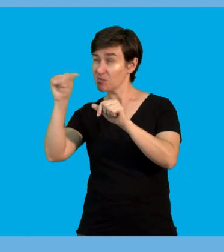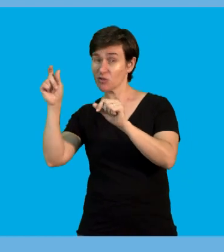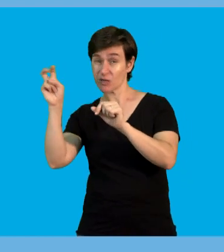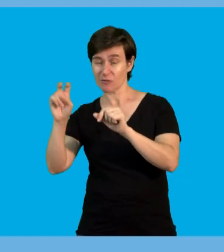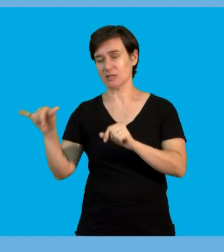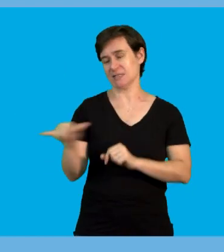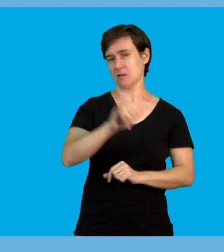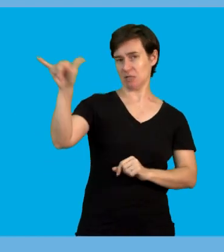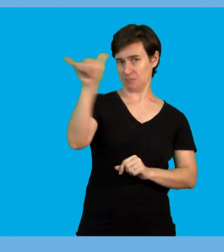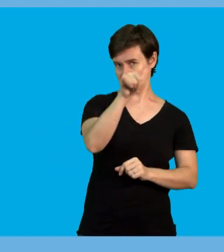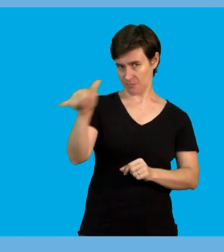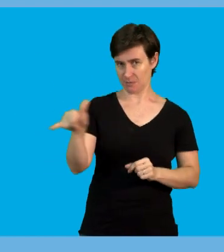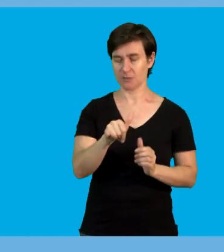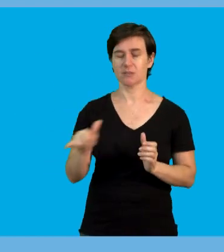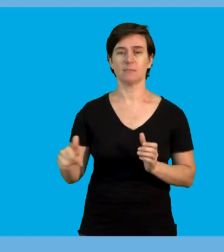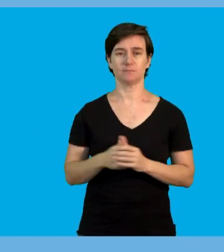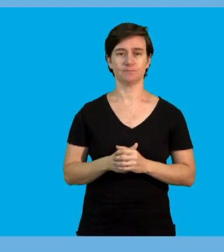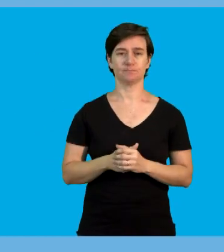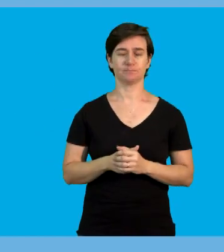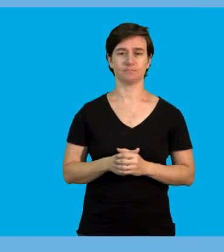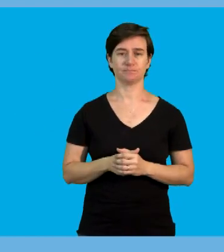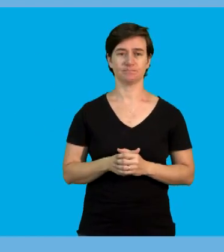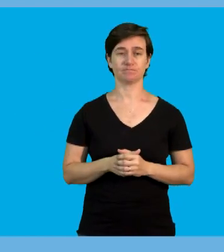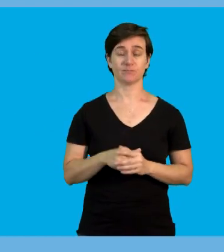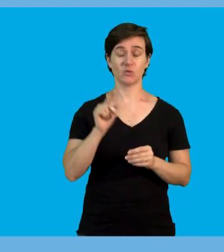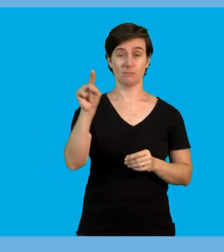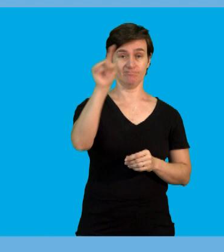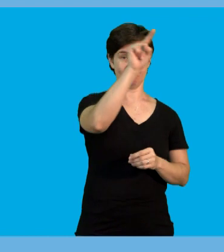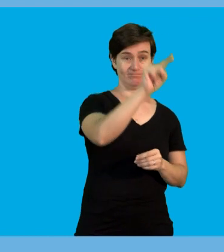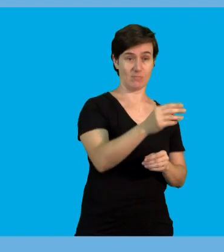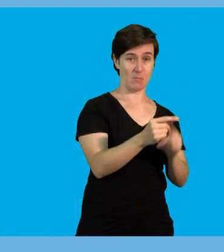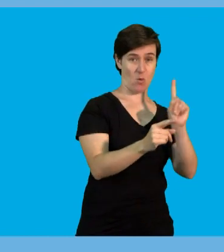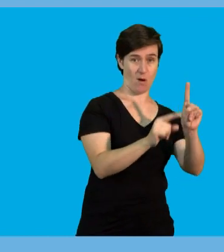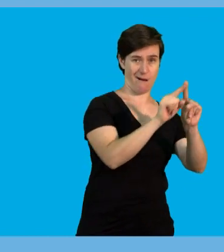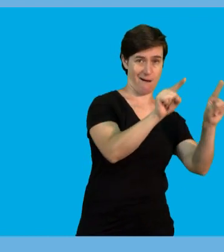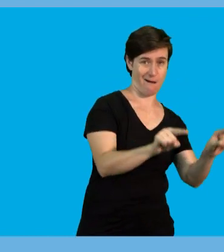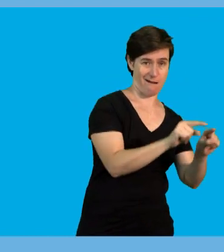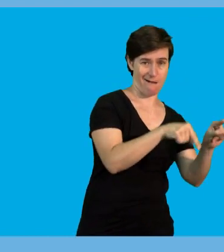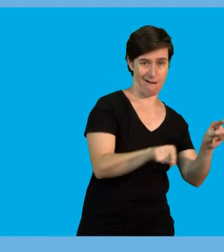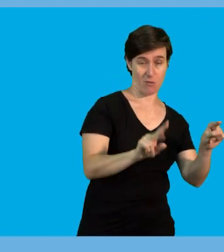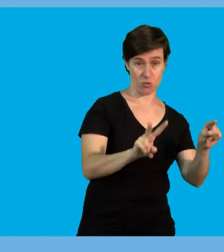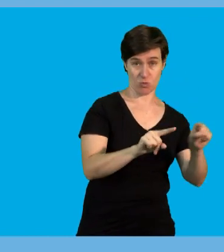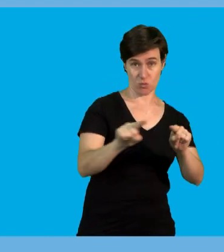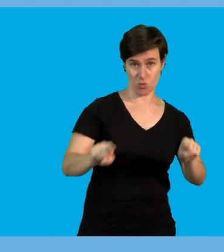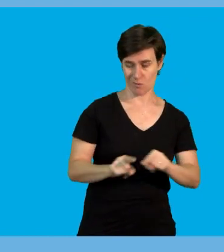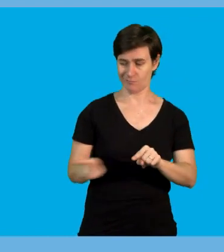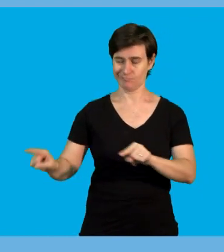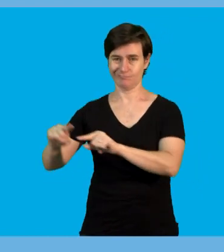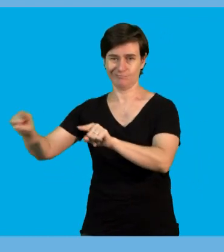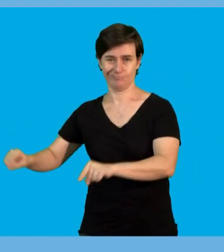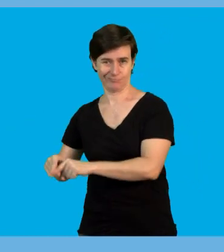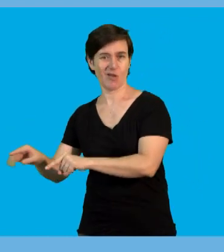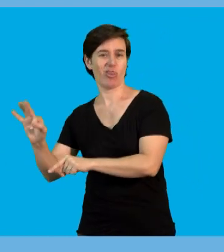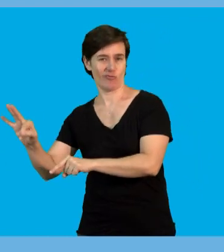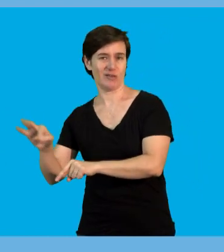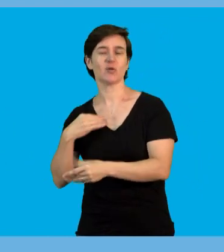is going to be the same as the total current of the entire circuit. So I have my resistor number 1, resistor number 2, and resistor number